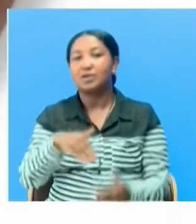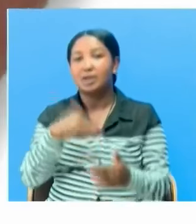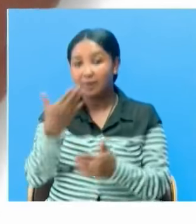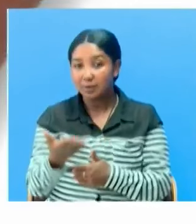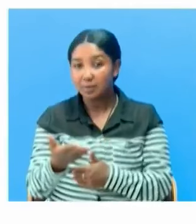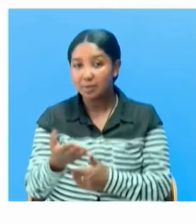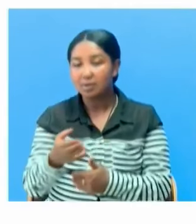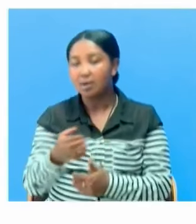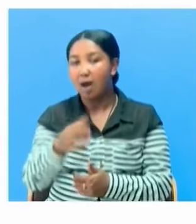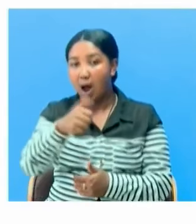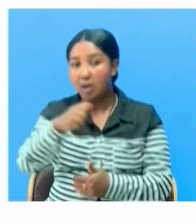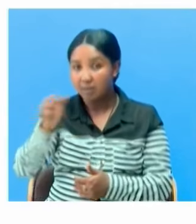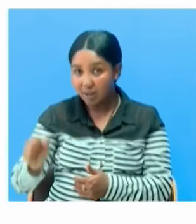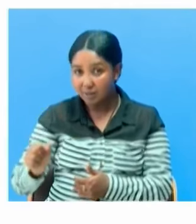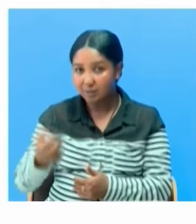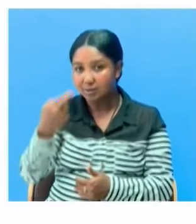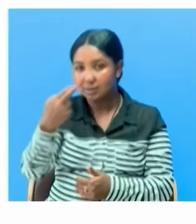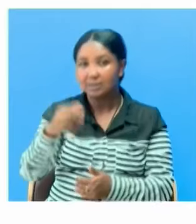Plus